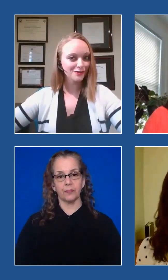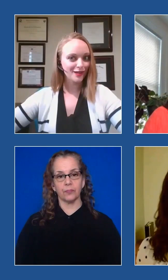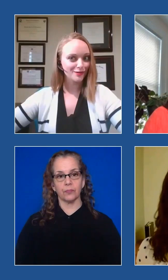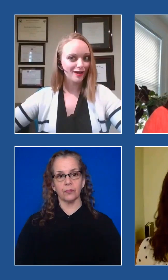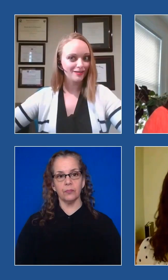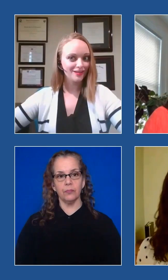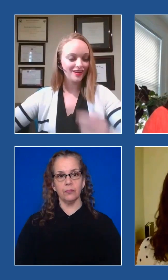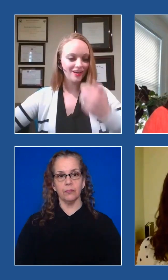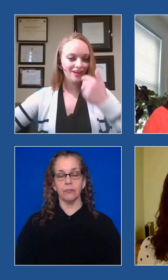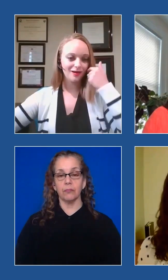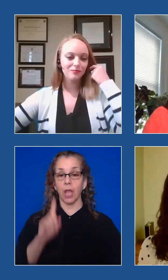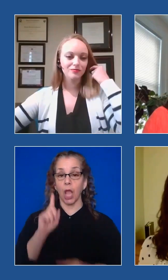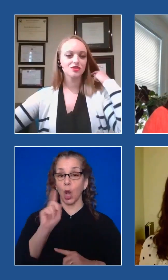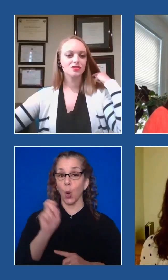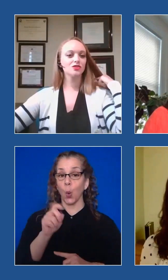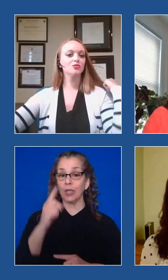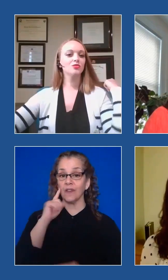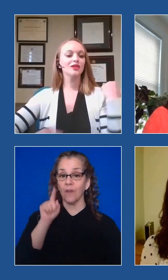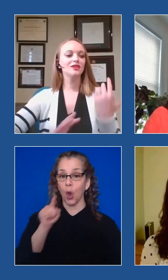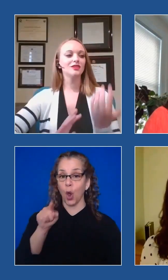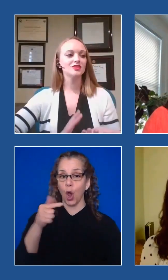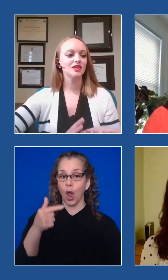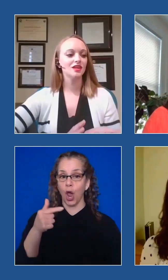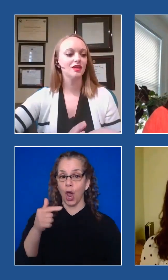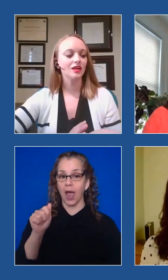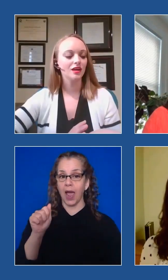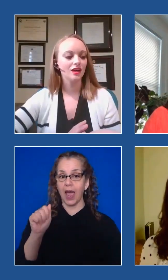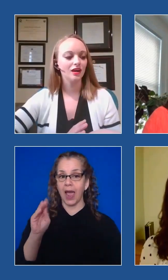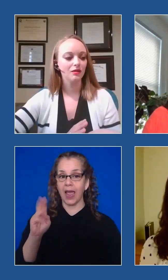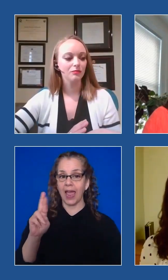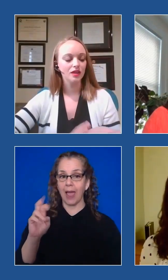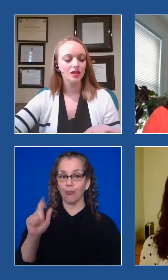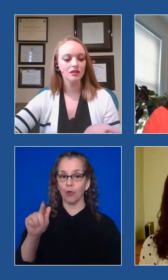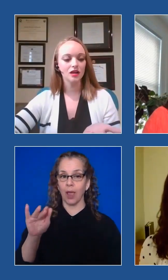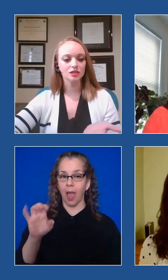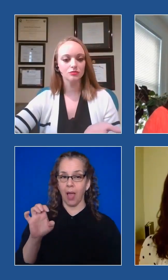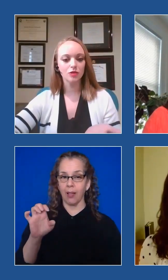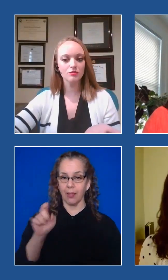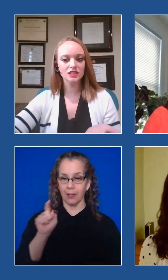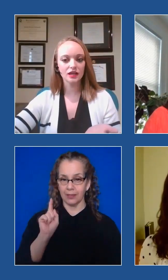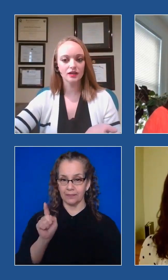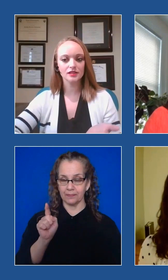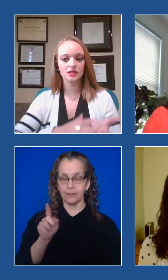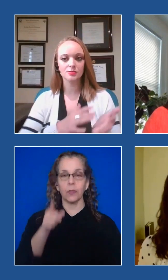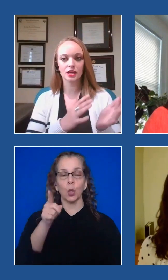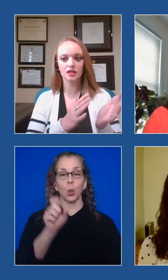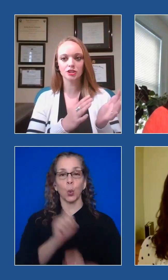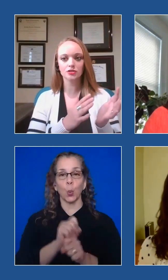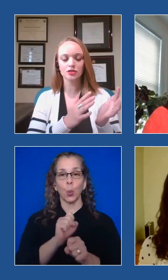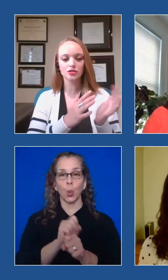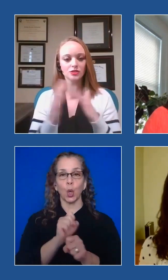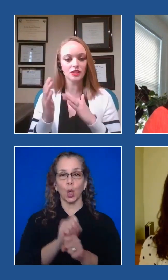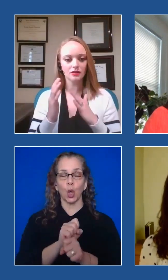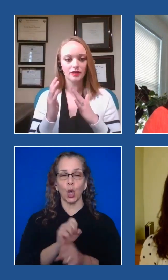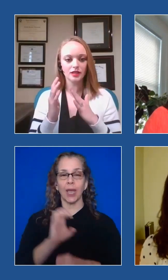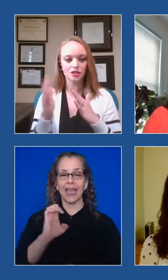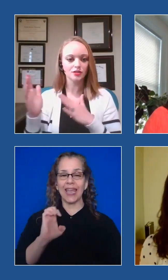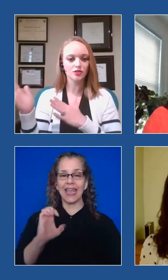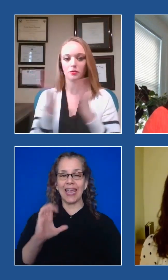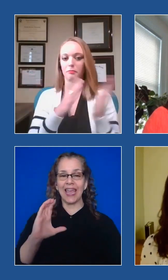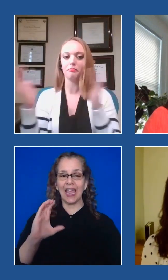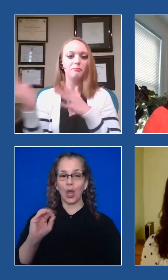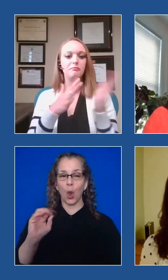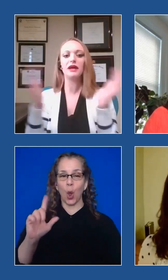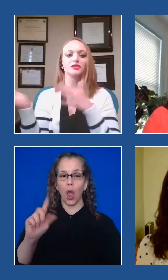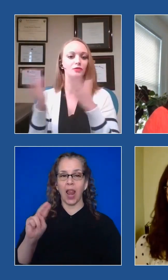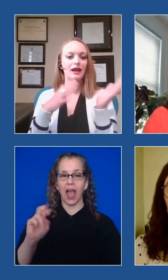Question for you, Gabrielle. So your work using ecological momentary assessment kind of shows that suicidal ideation